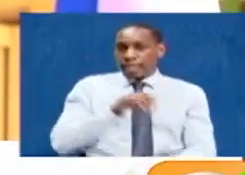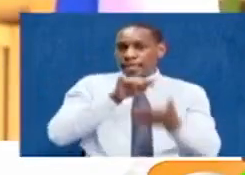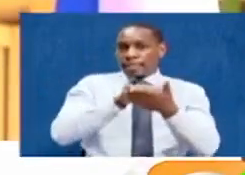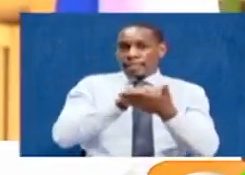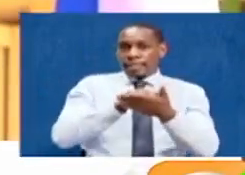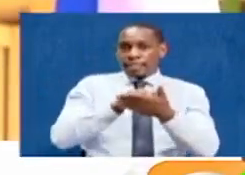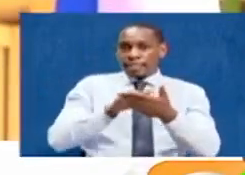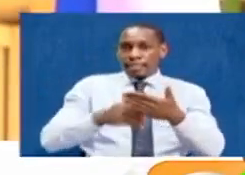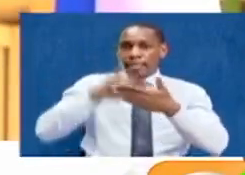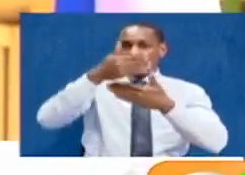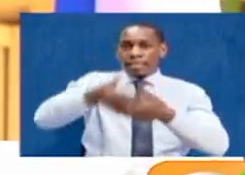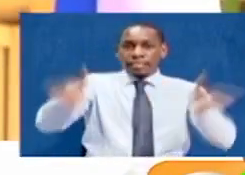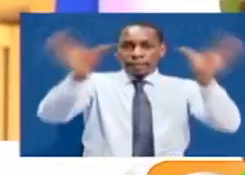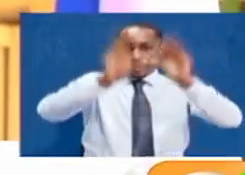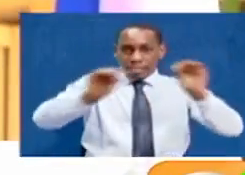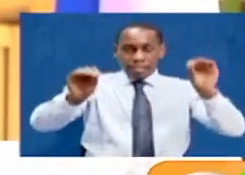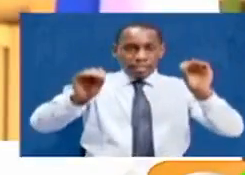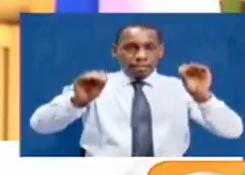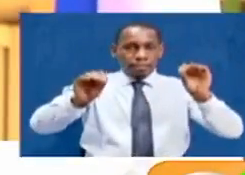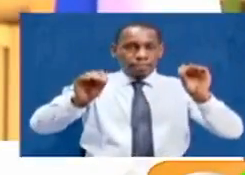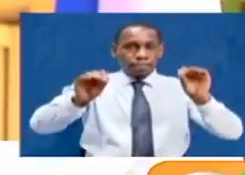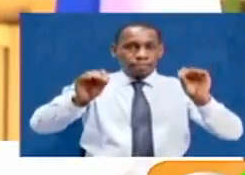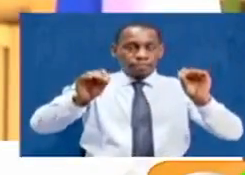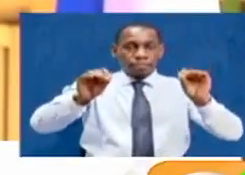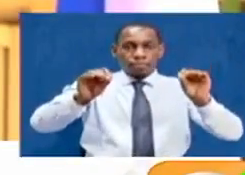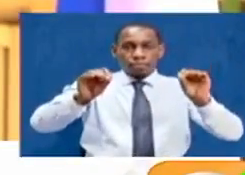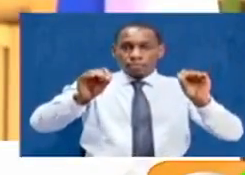that come the next budget, some of